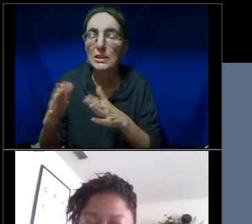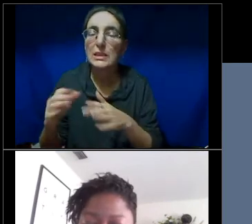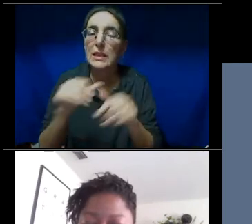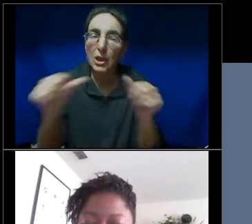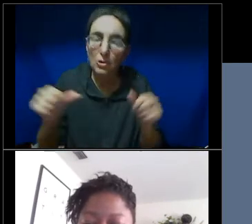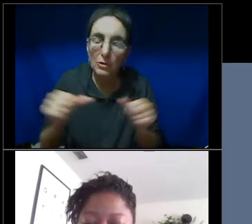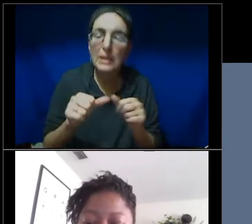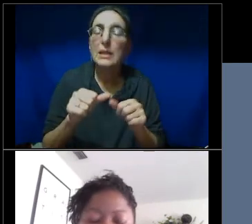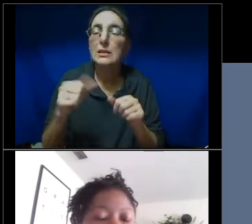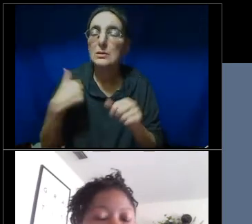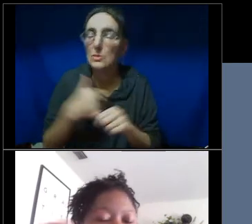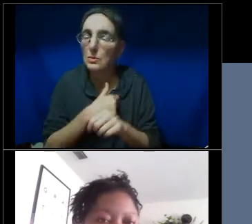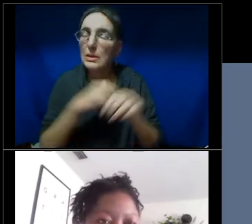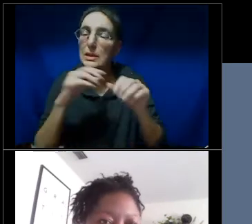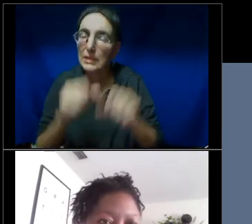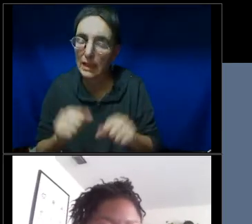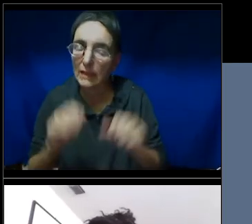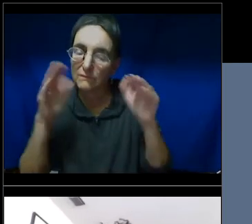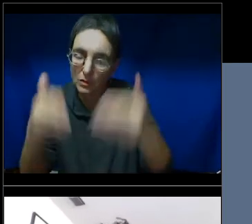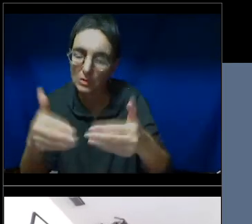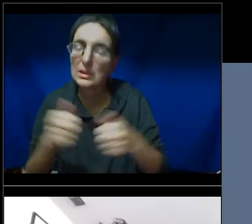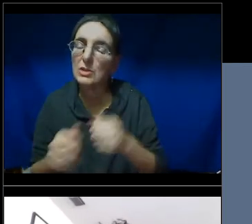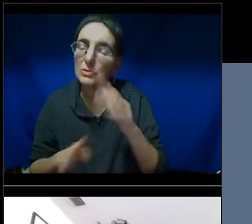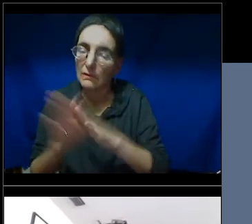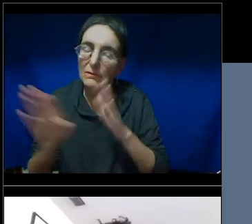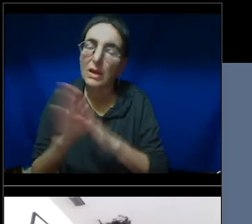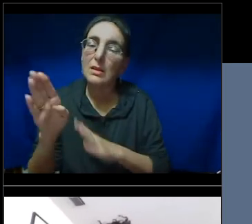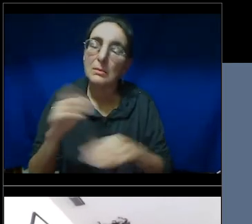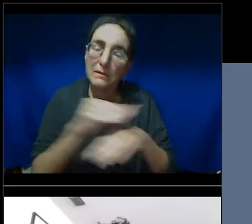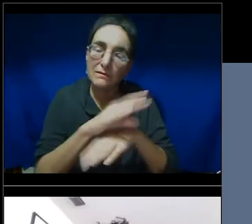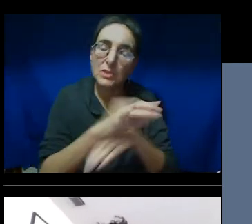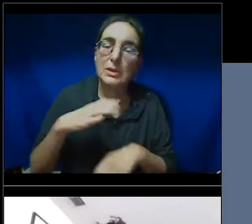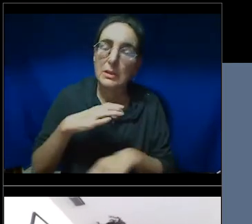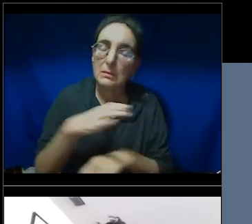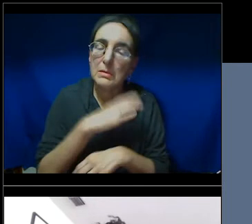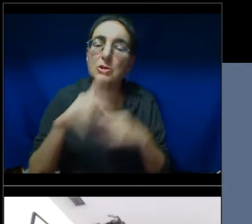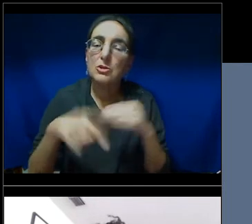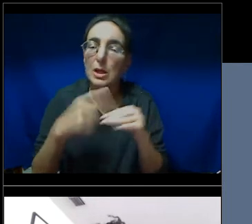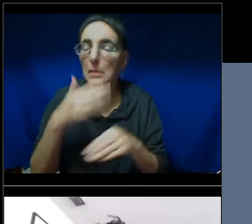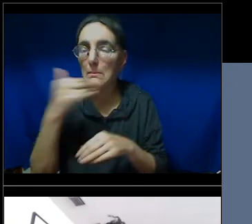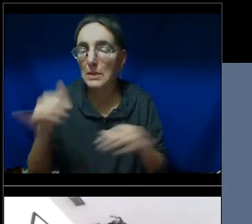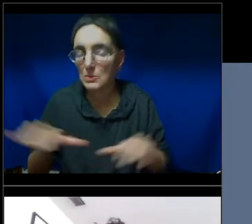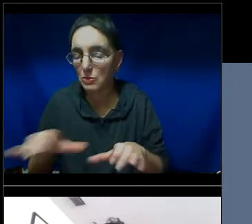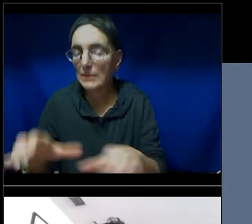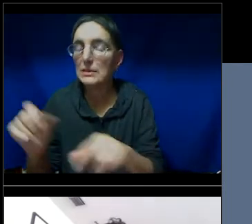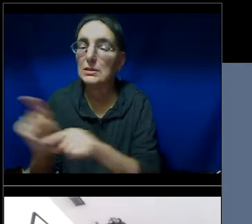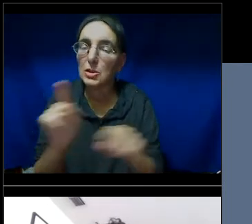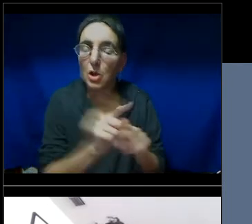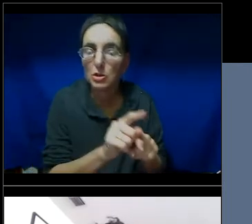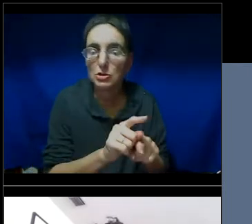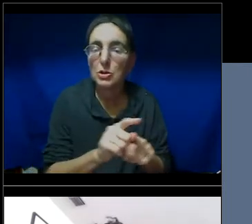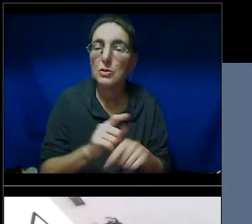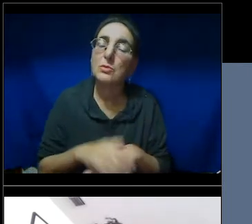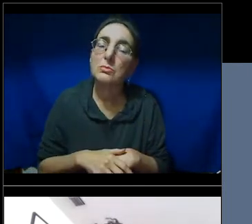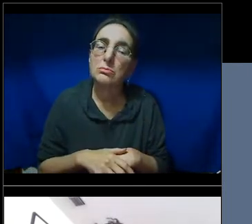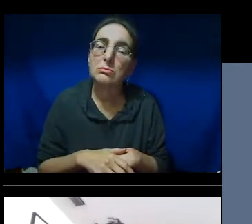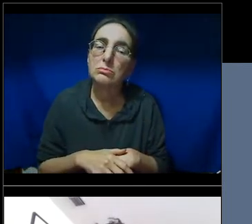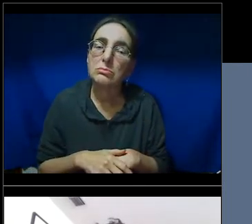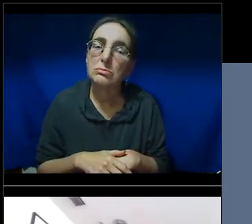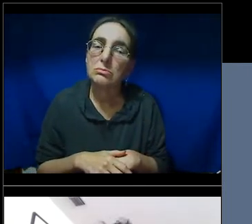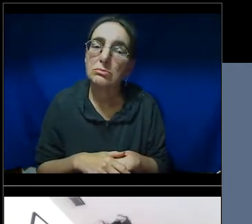equity advisory committee, talk about best practices, and also share some experiences from folks who have created these